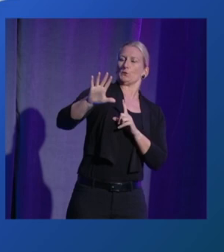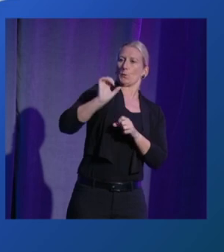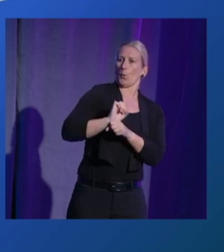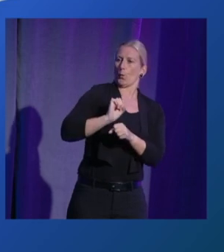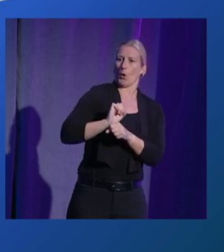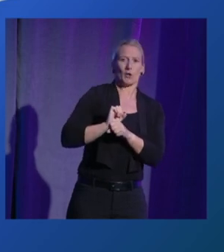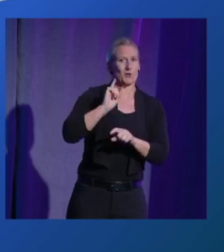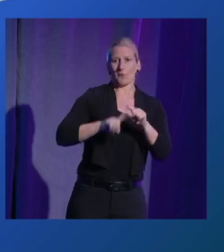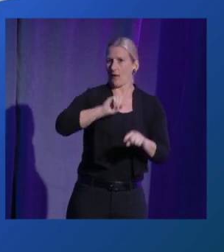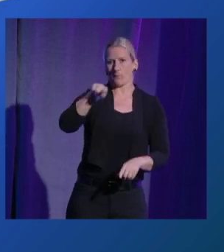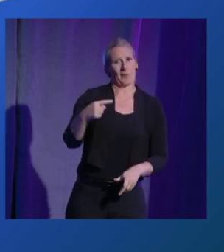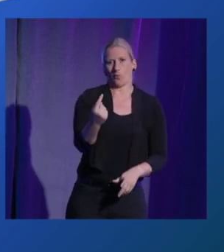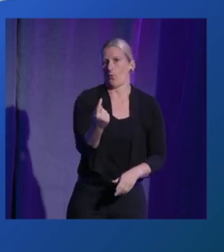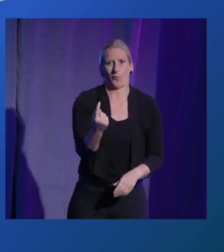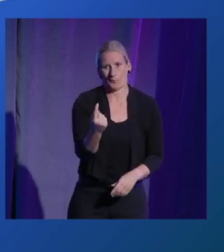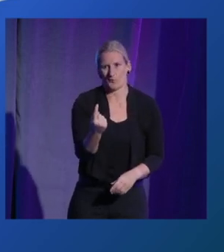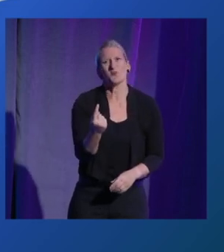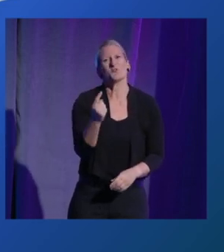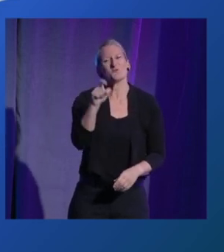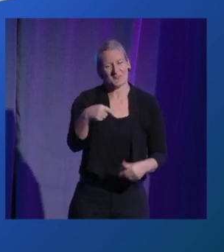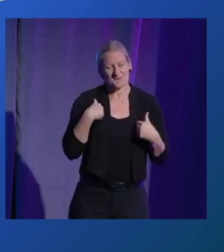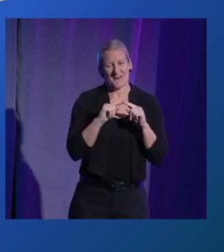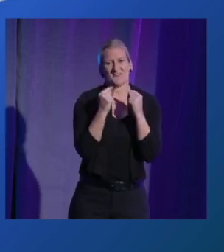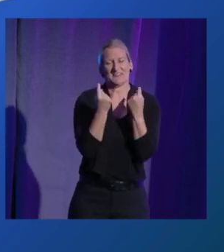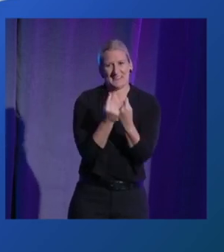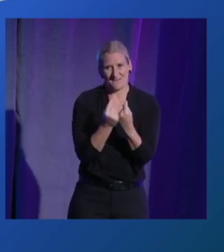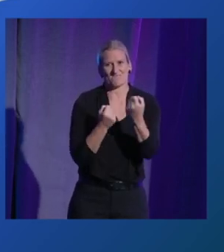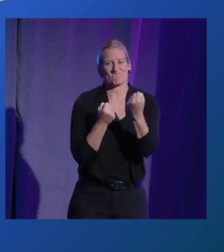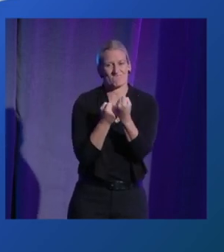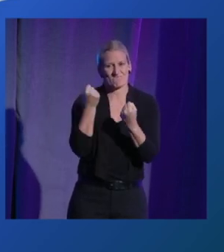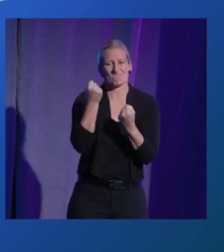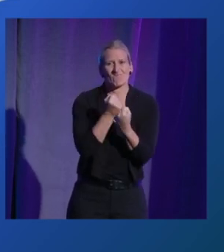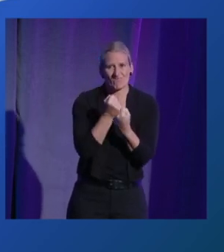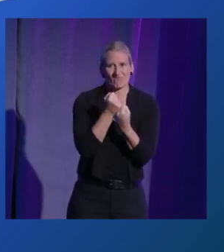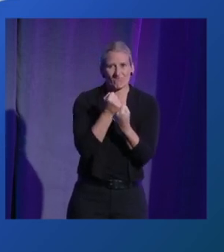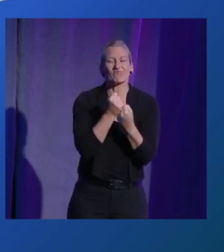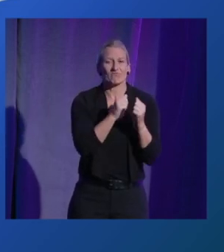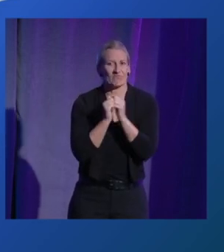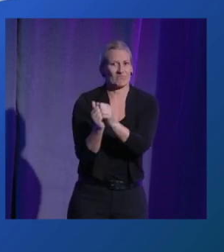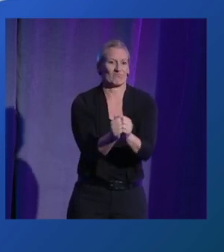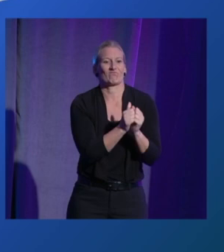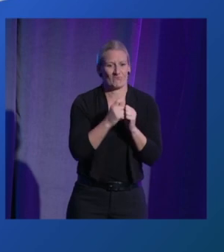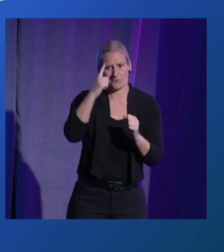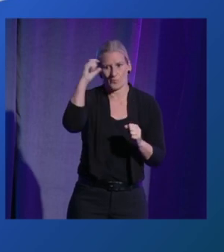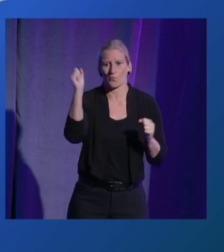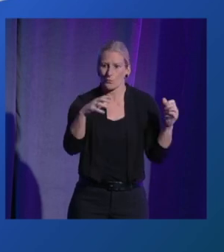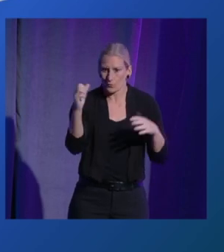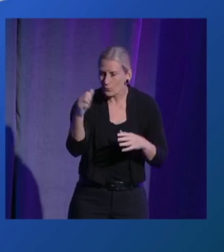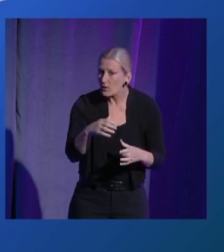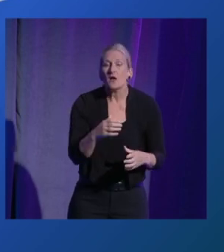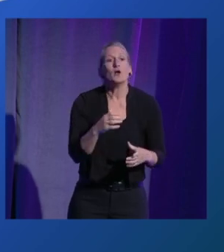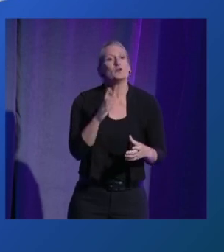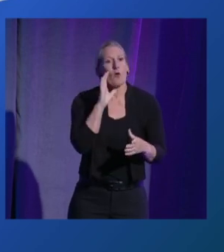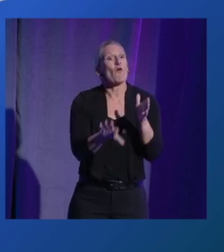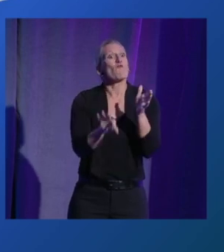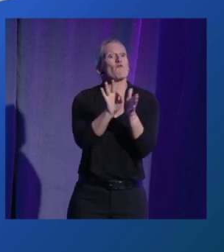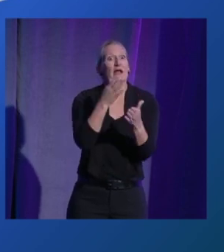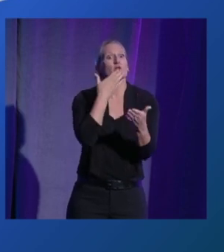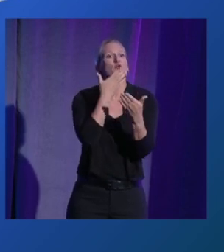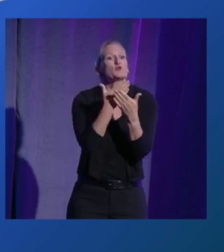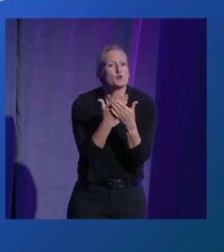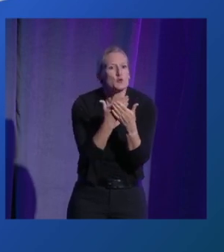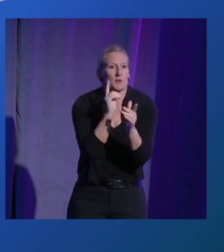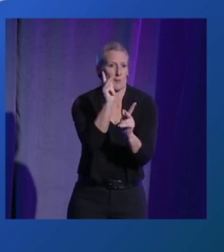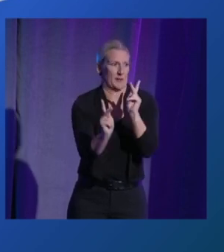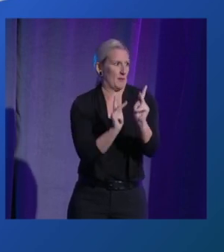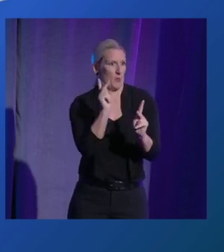can't be the only person doing it you have to have a whole team of people all giving in their expertise so finding a good group of people that you can work with